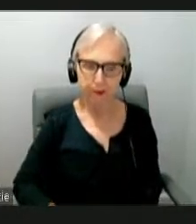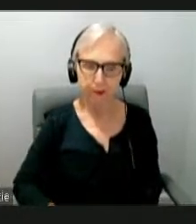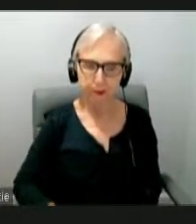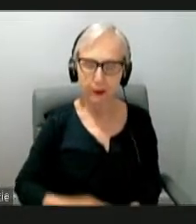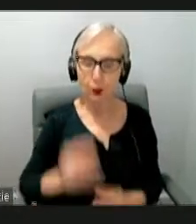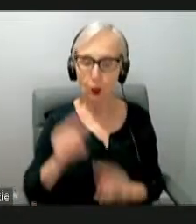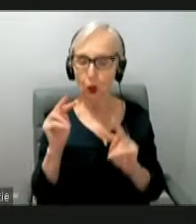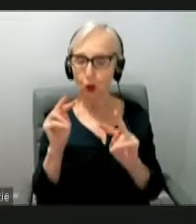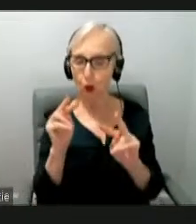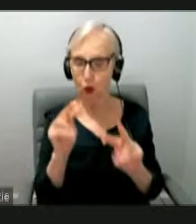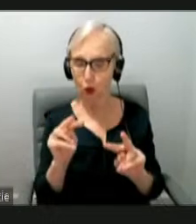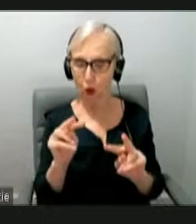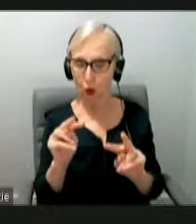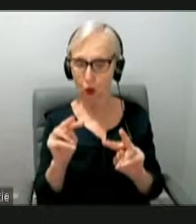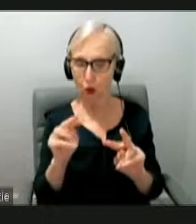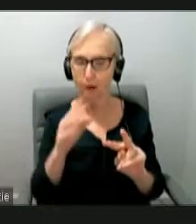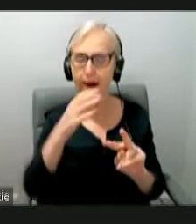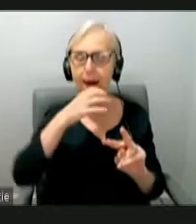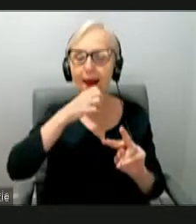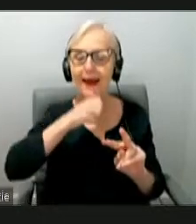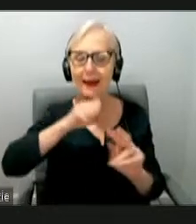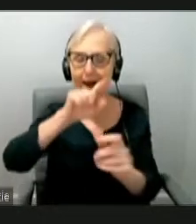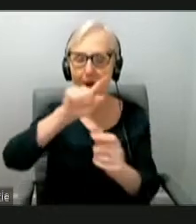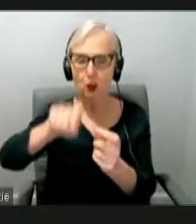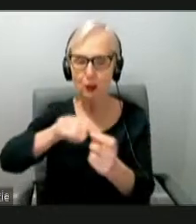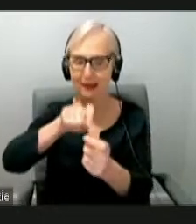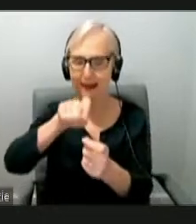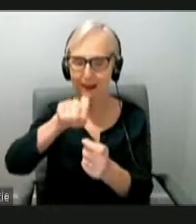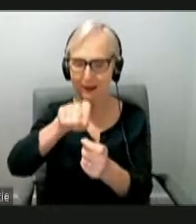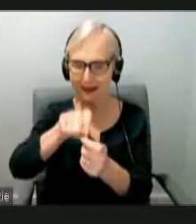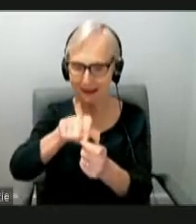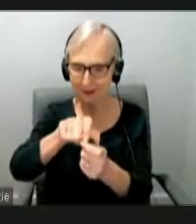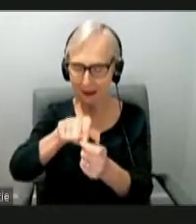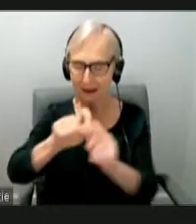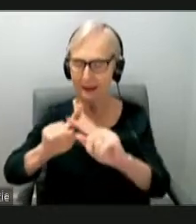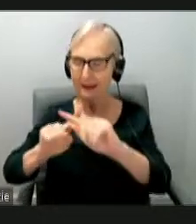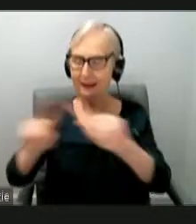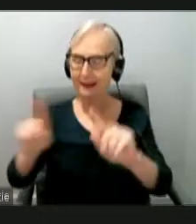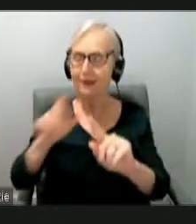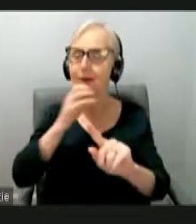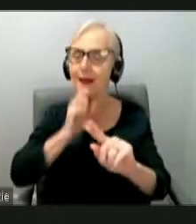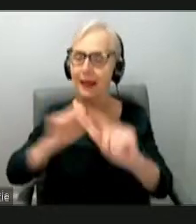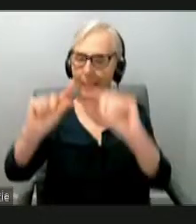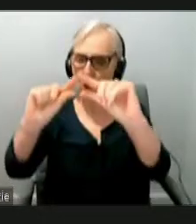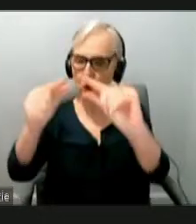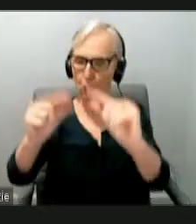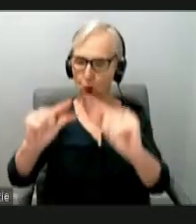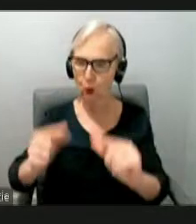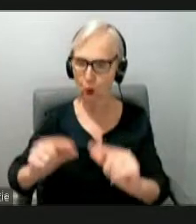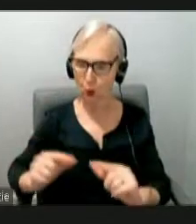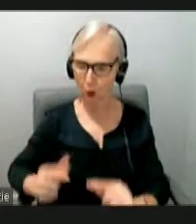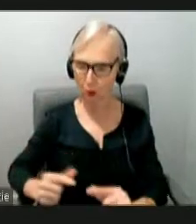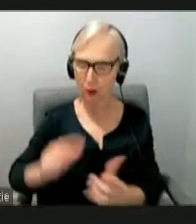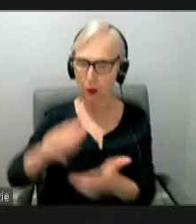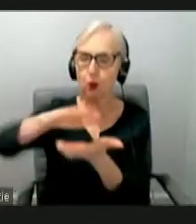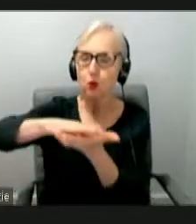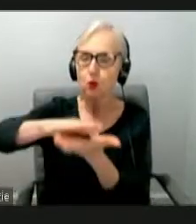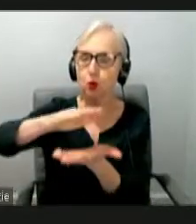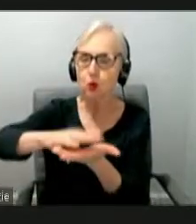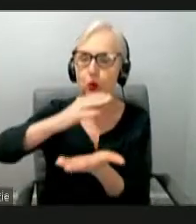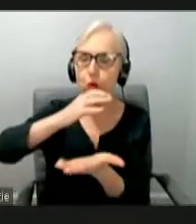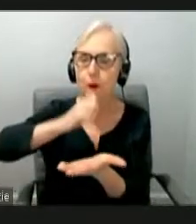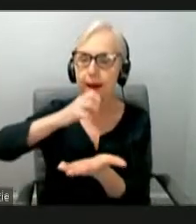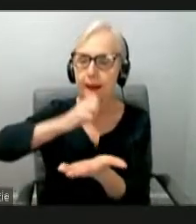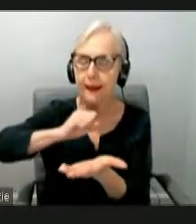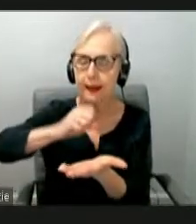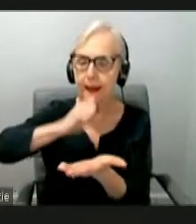So looking at our age-specific trends in the state, and you'll see that different age groups are shown in different colors in this figure. You'll see our school-age kids are